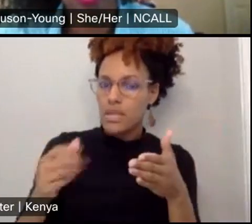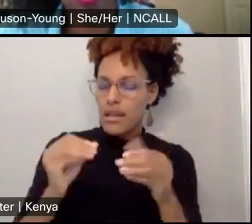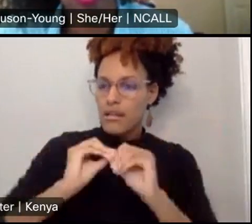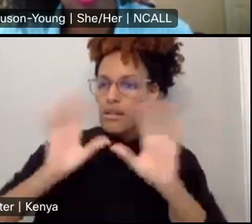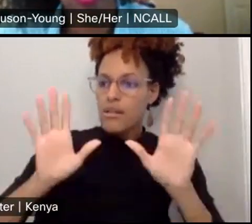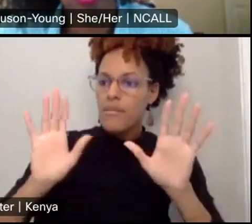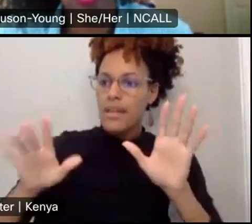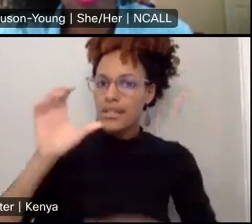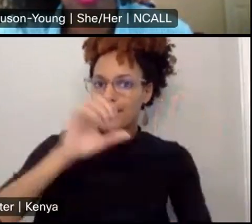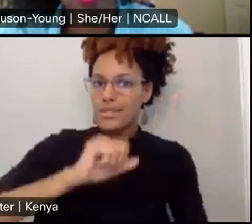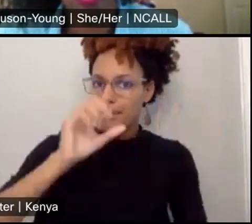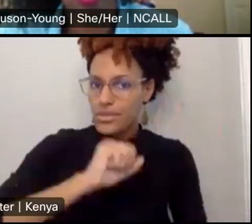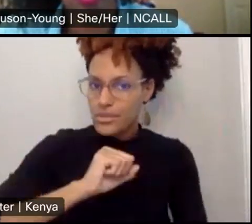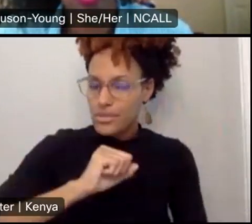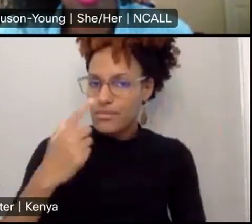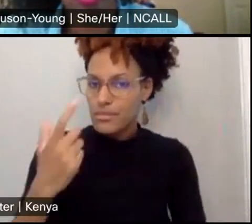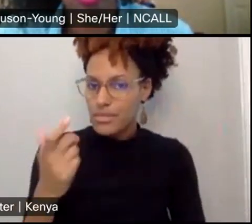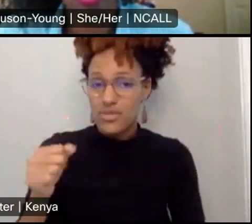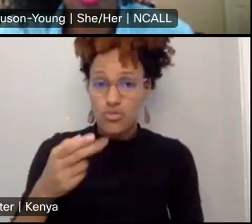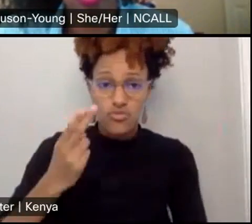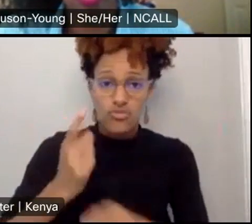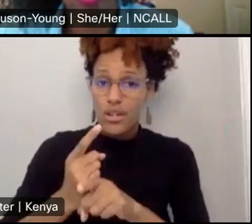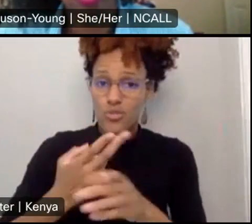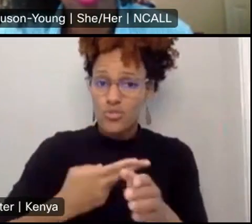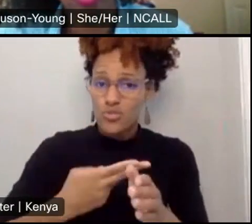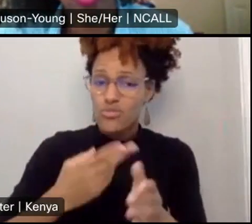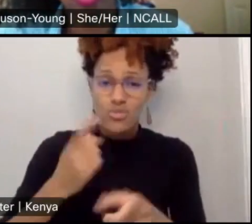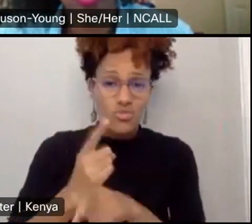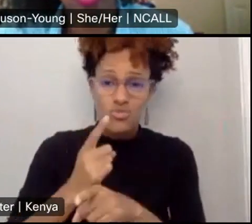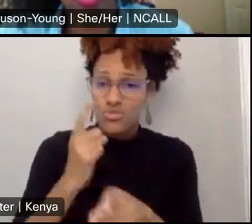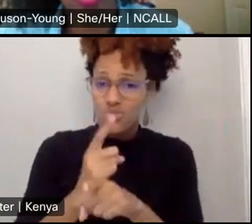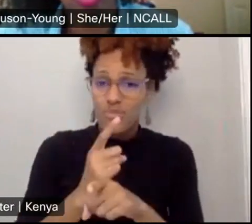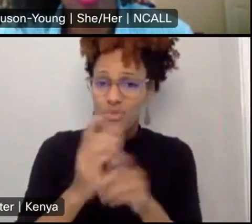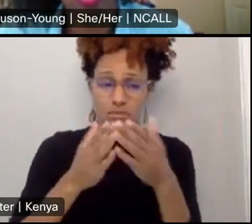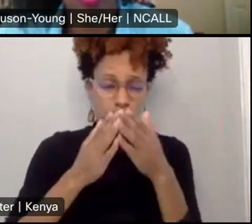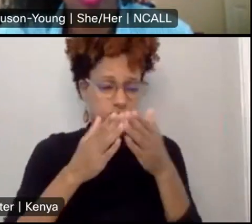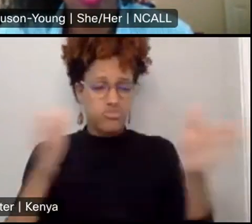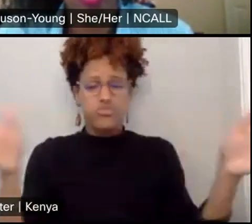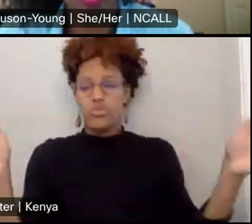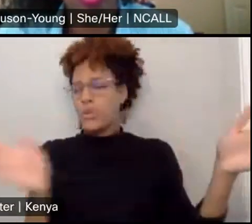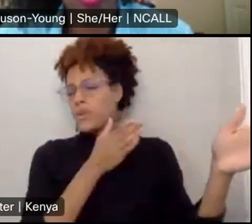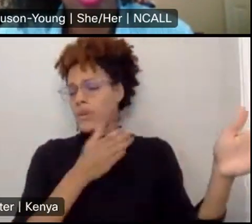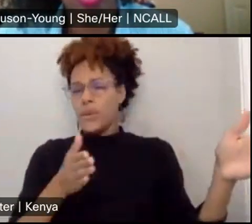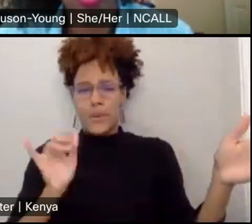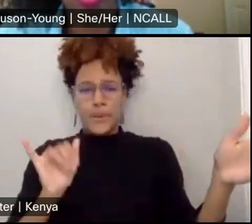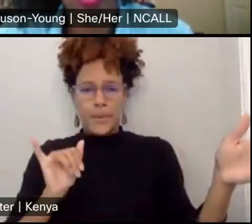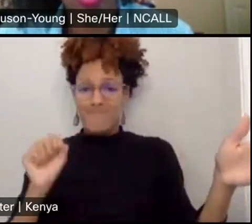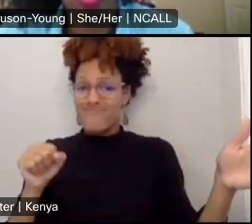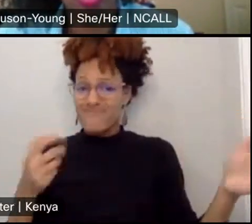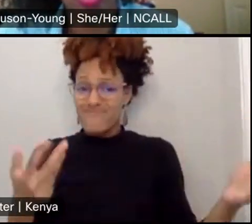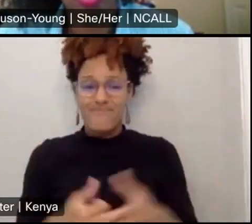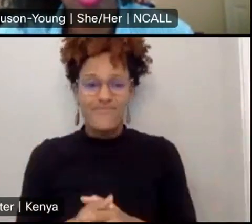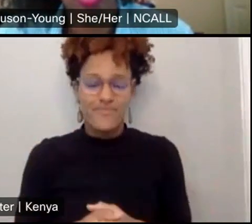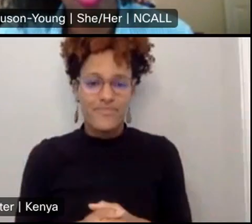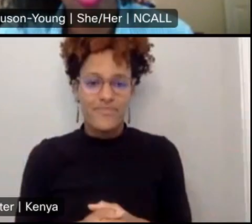clearing up those assumptions, because I think that is very true. It is very broad. Um, but yeah,